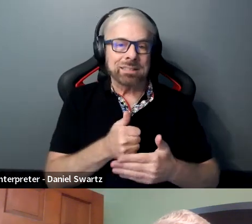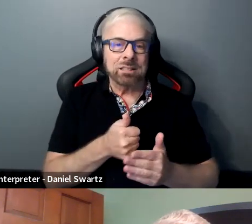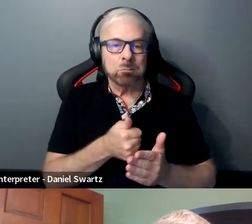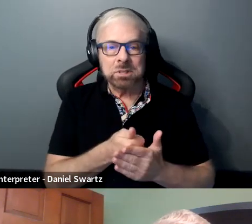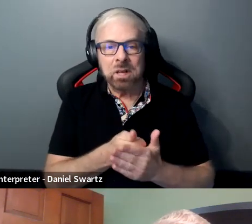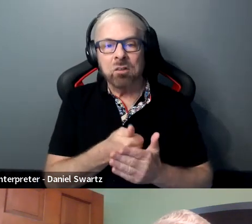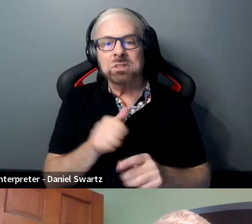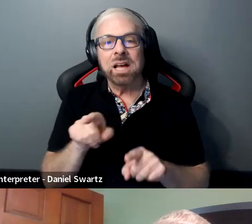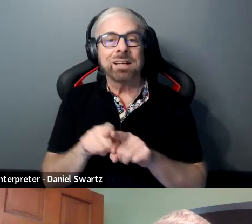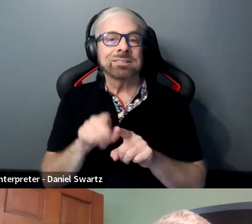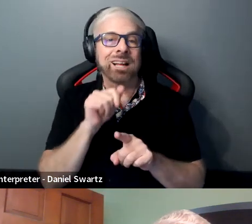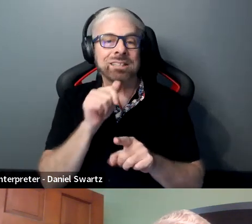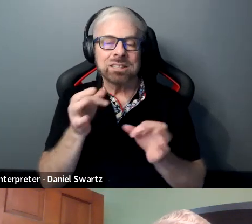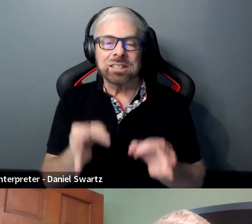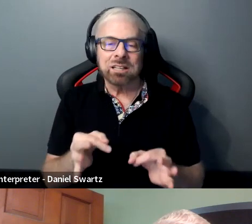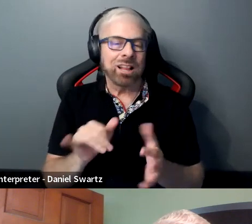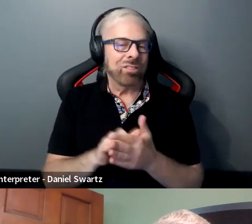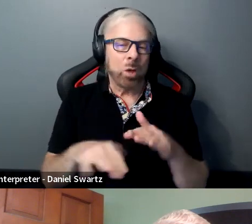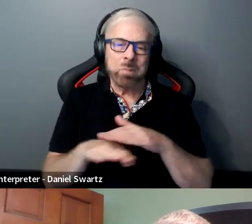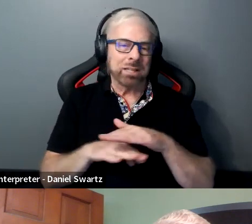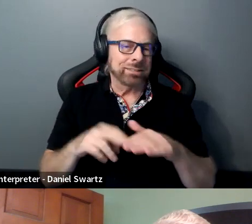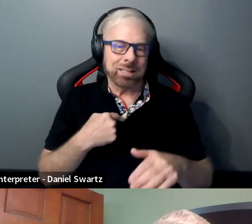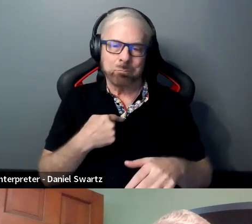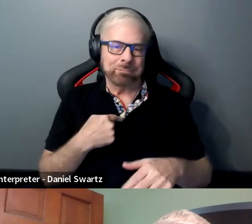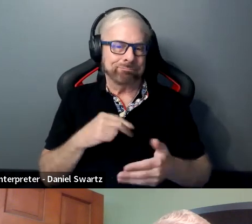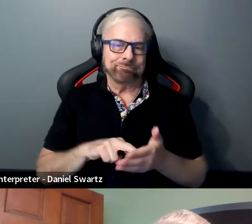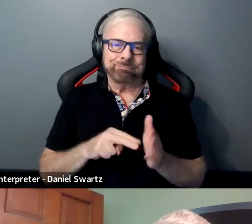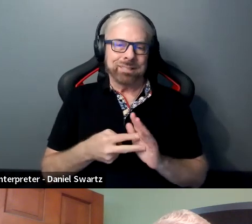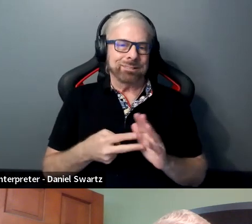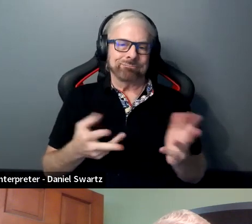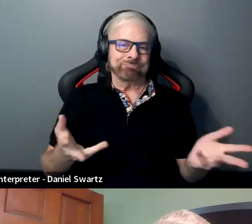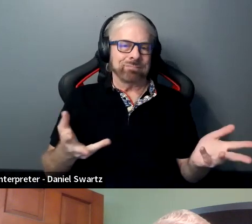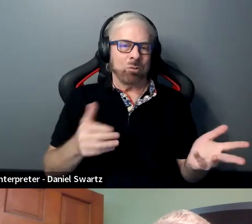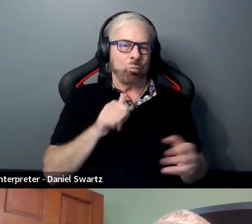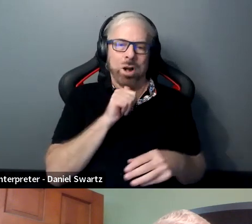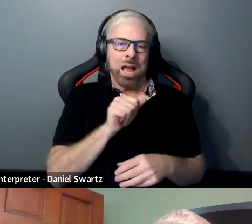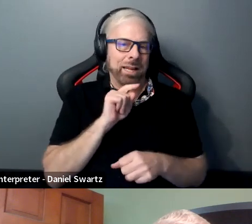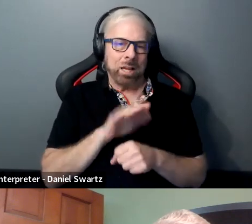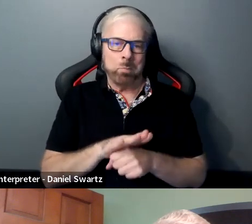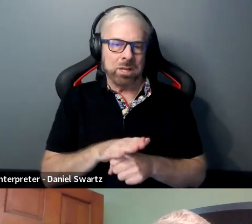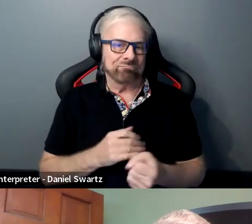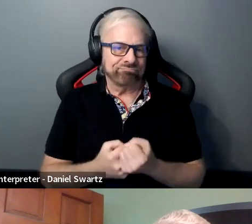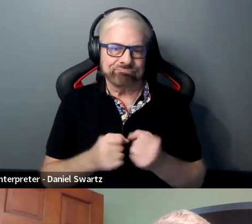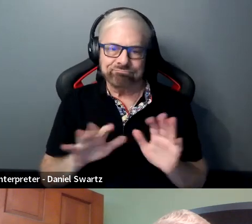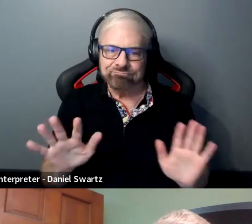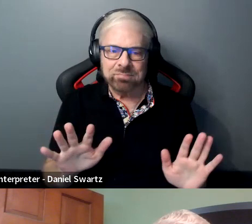undecided. That basically to me says we're not going to commit, and let's hope